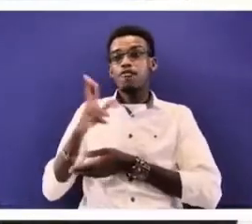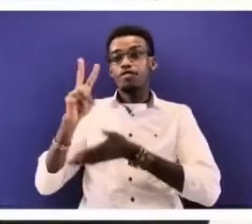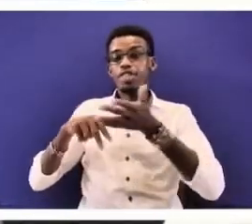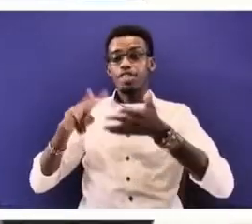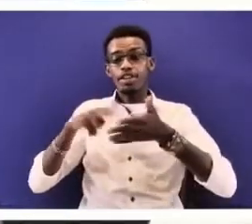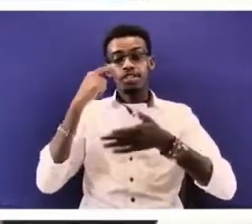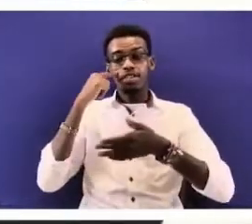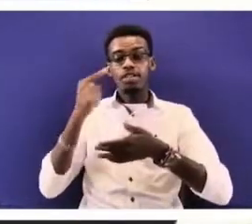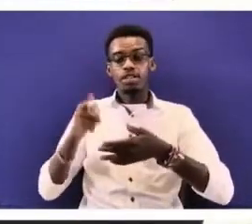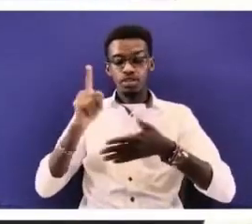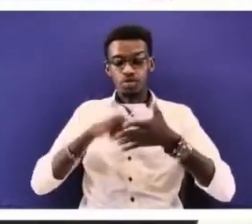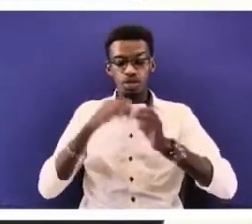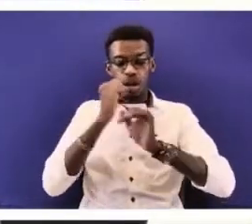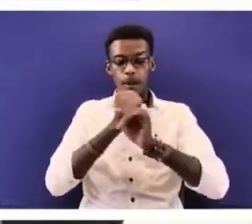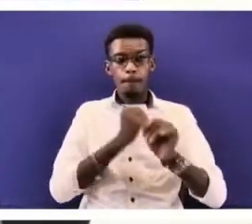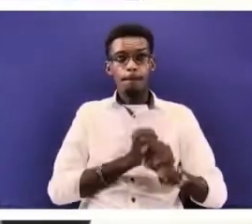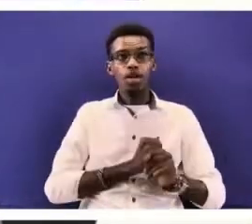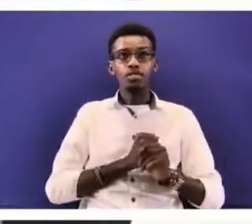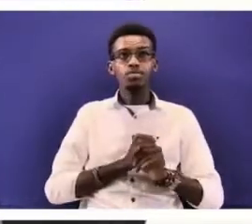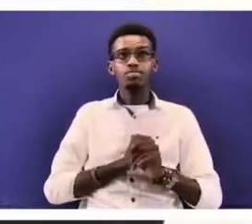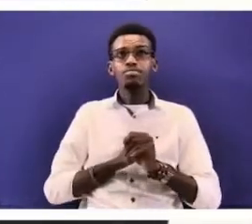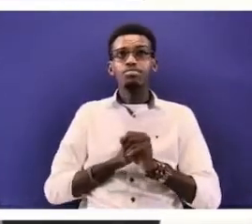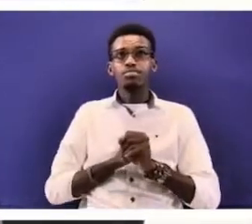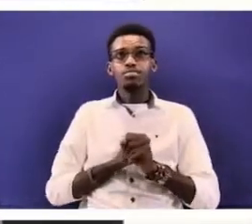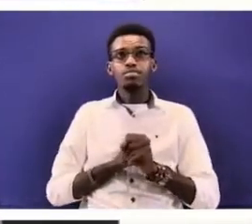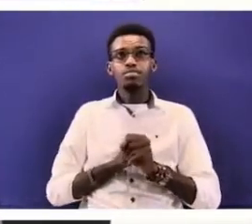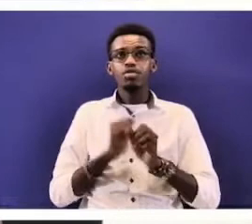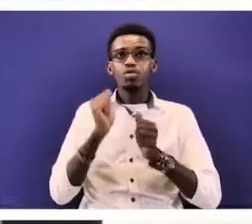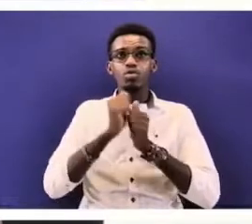this Paris passage marinated with us